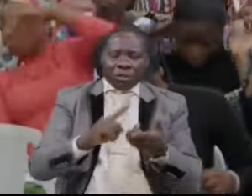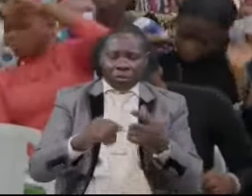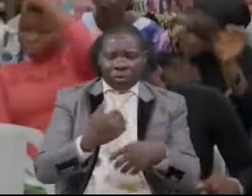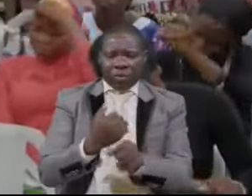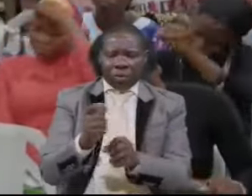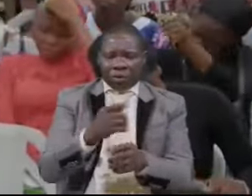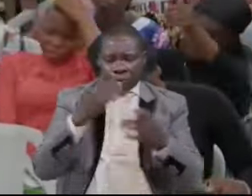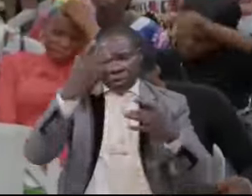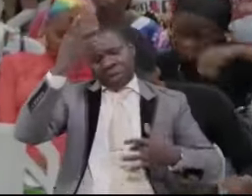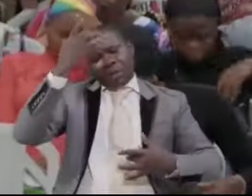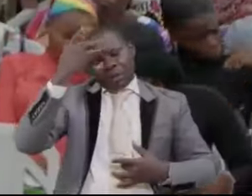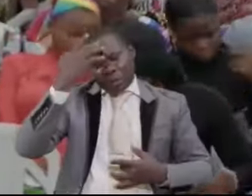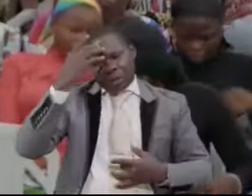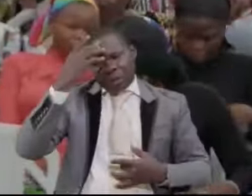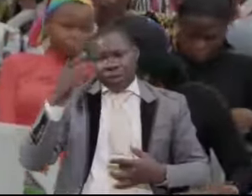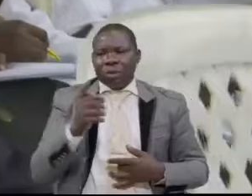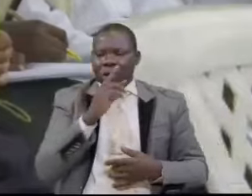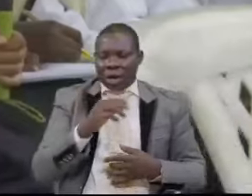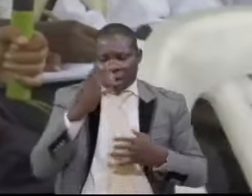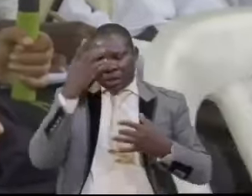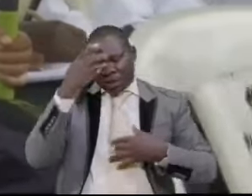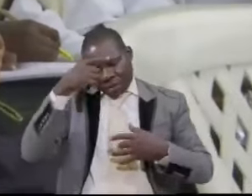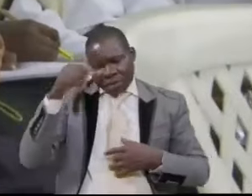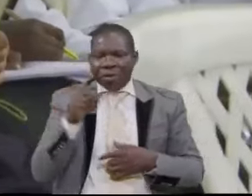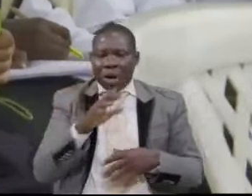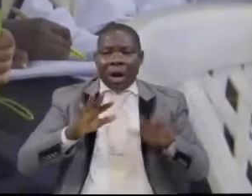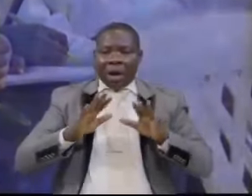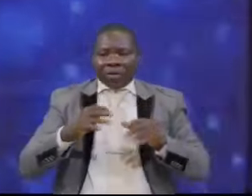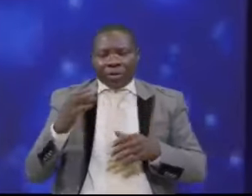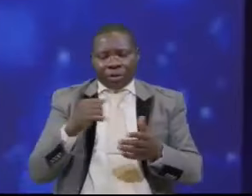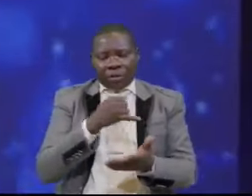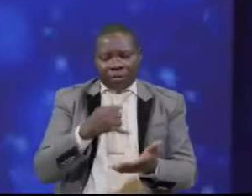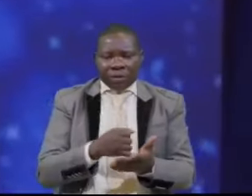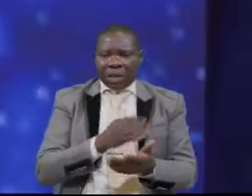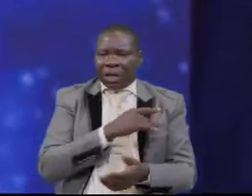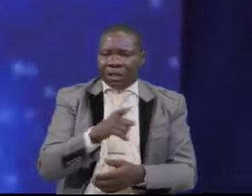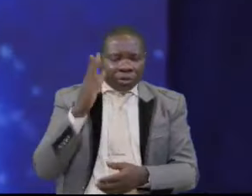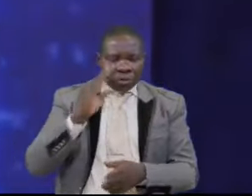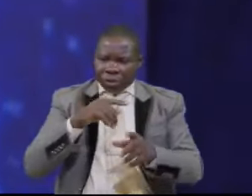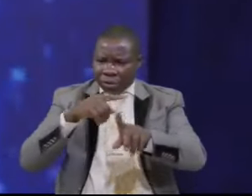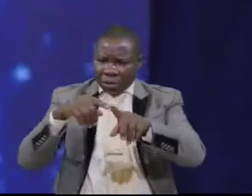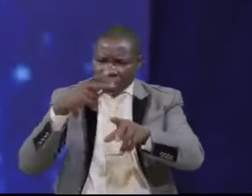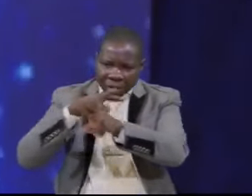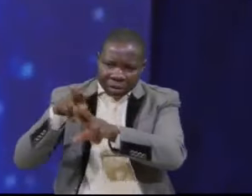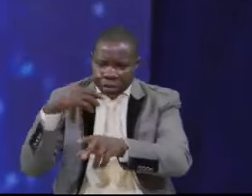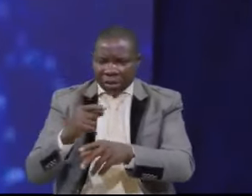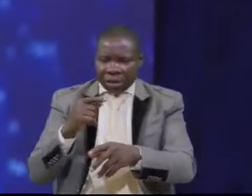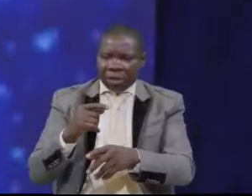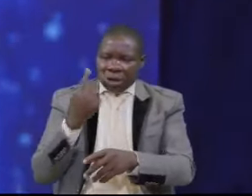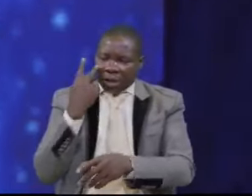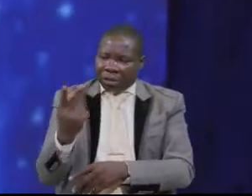you're a favorite of his, and you're going to see the future, what was happening. And then he woke up and